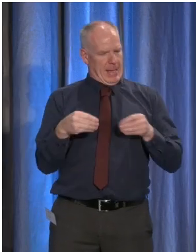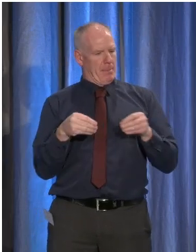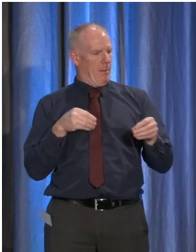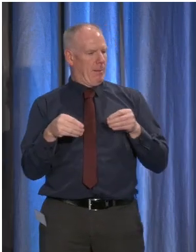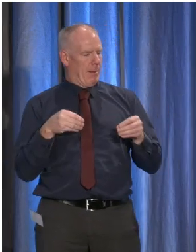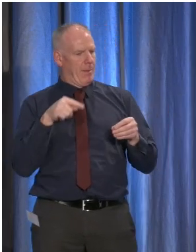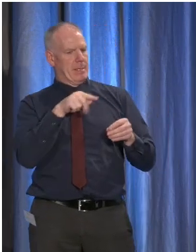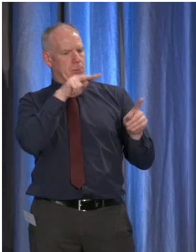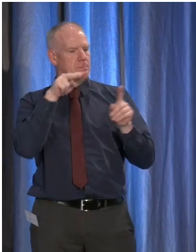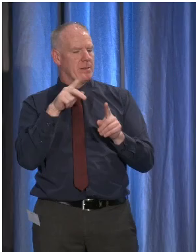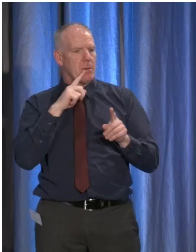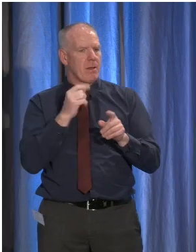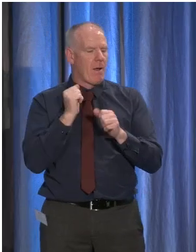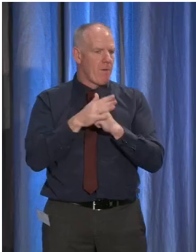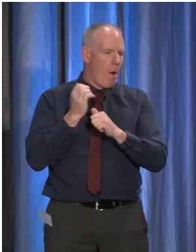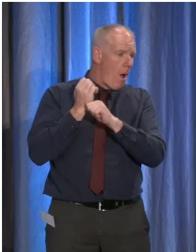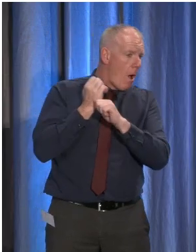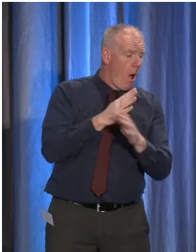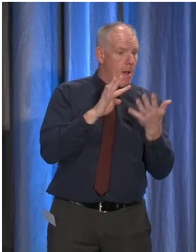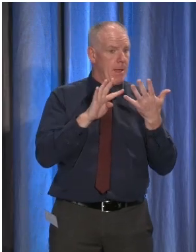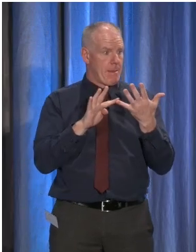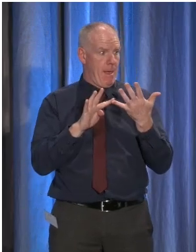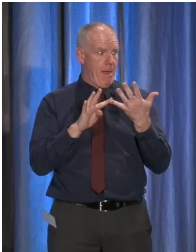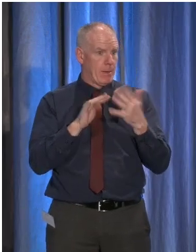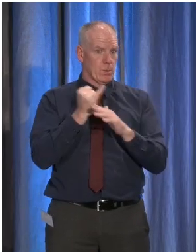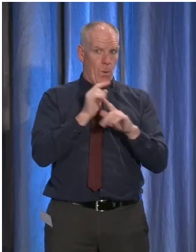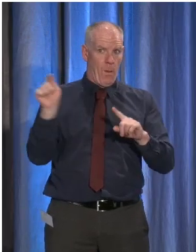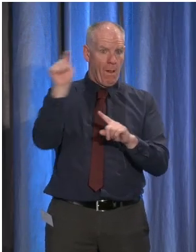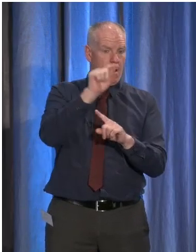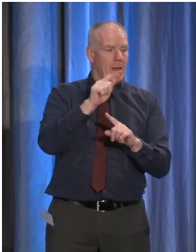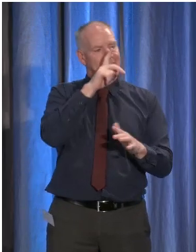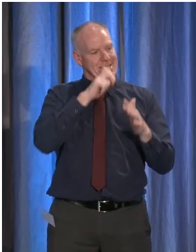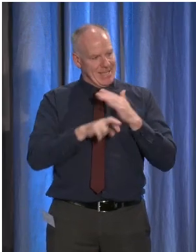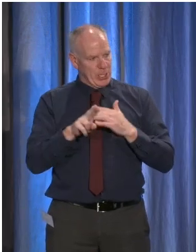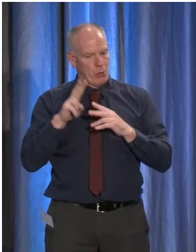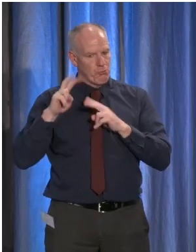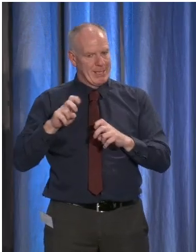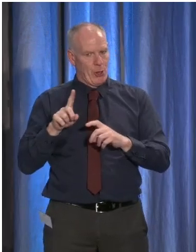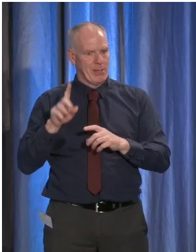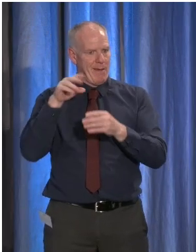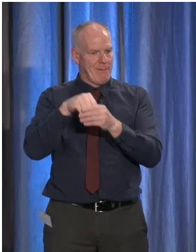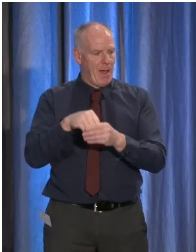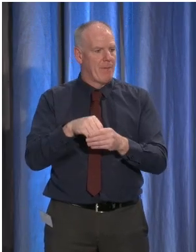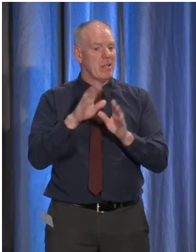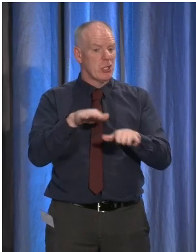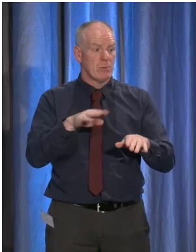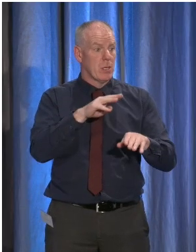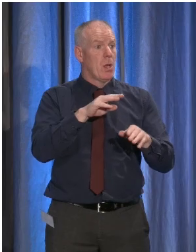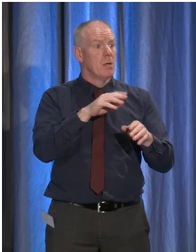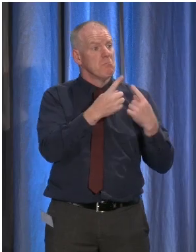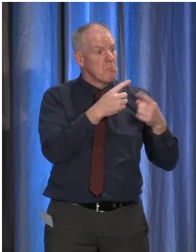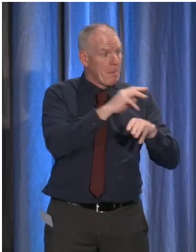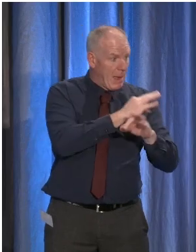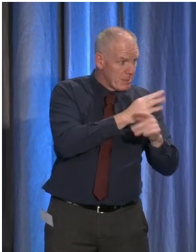flexible with this, but across all the 9 sites, our teacher researchers engaged with children's parents,